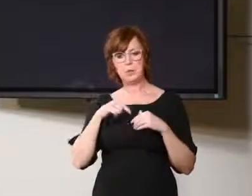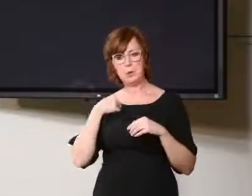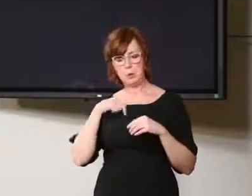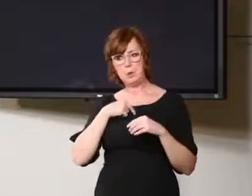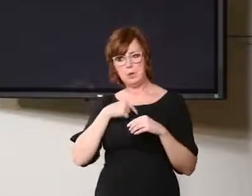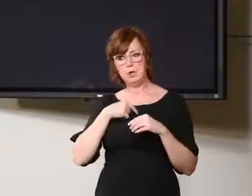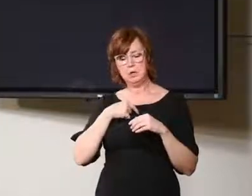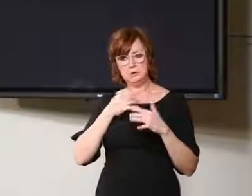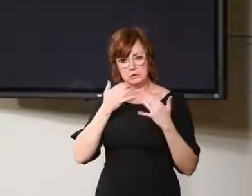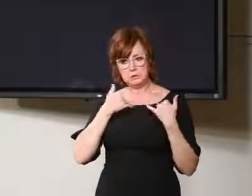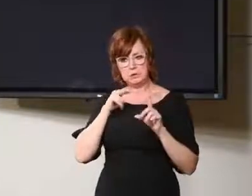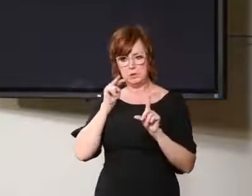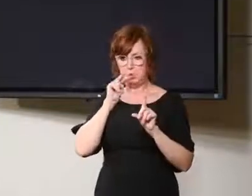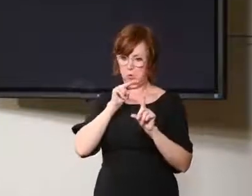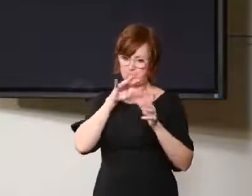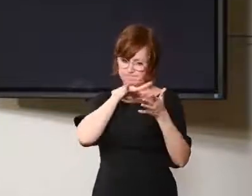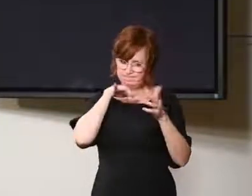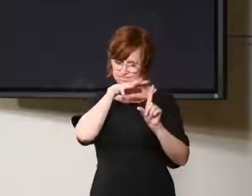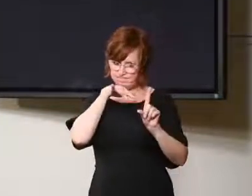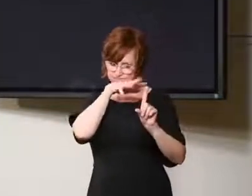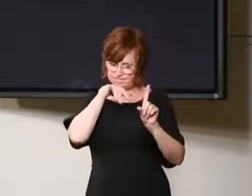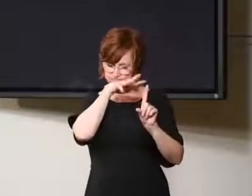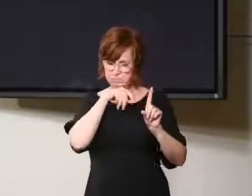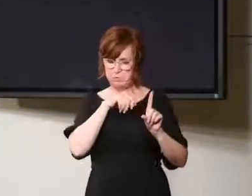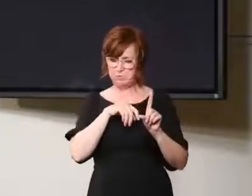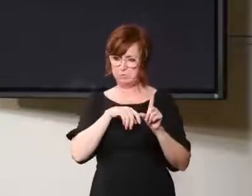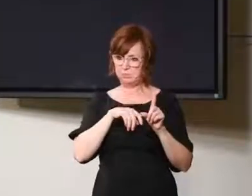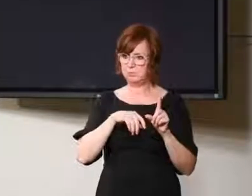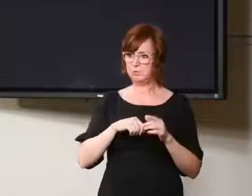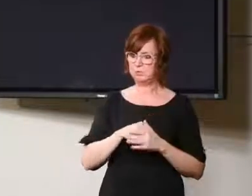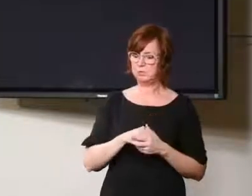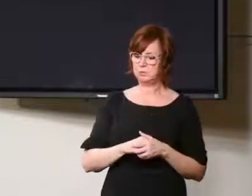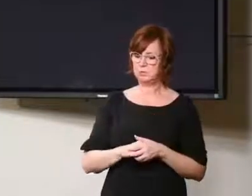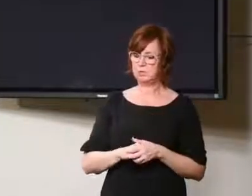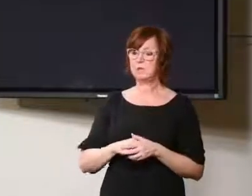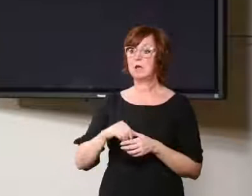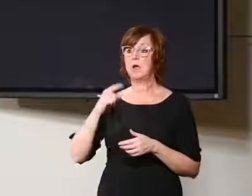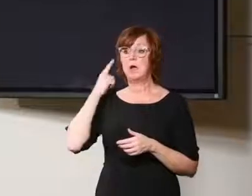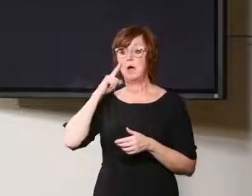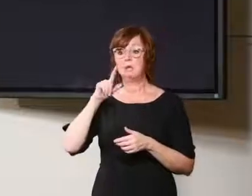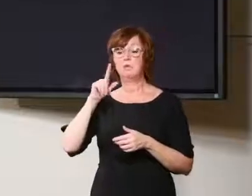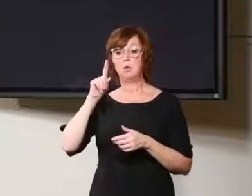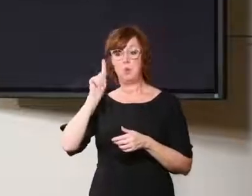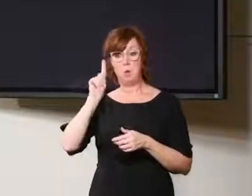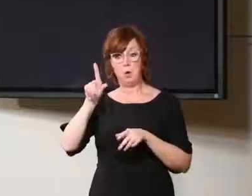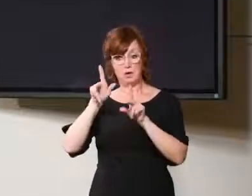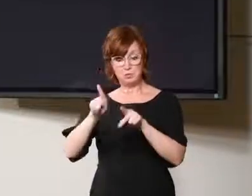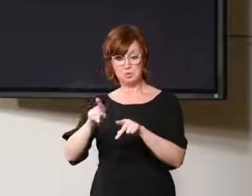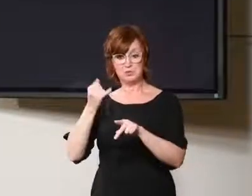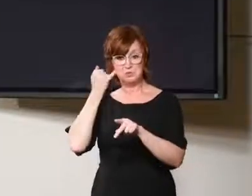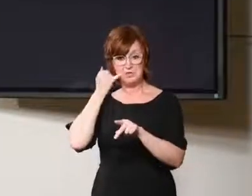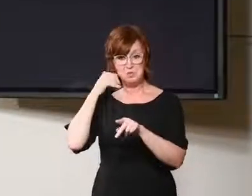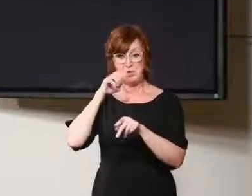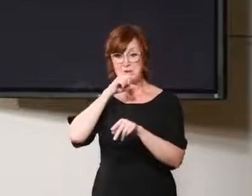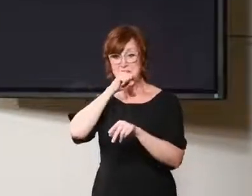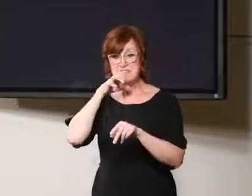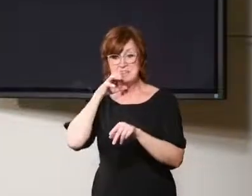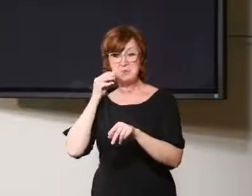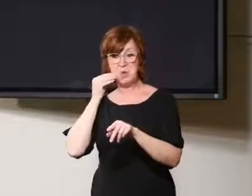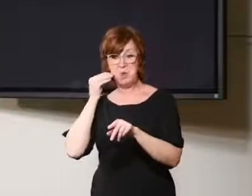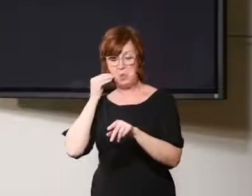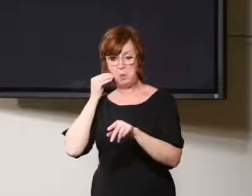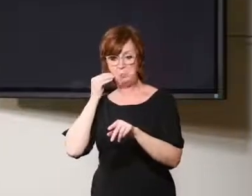symptoms of concern in those settings are investigated for COVID-19. And so, obviously, it's